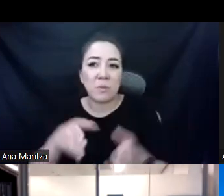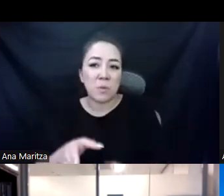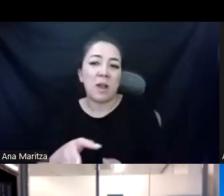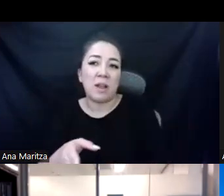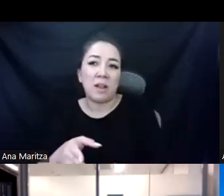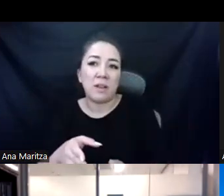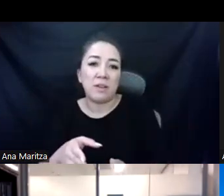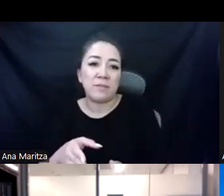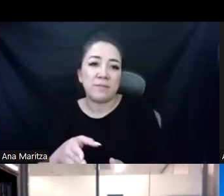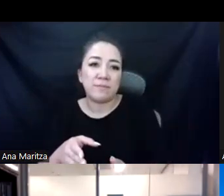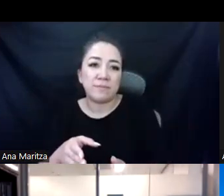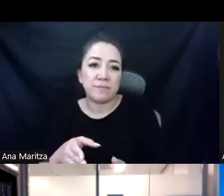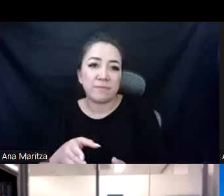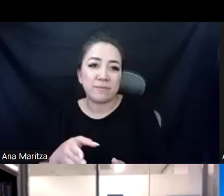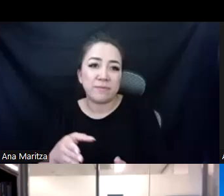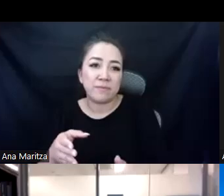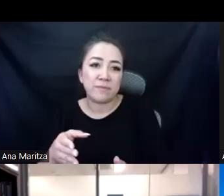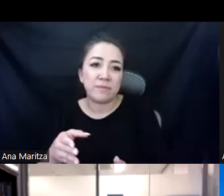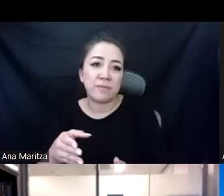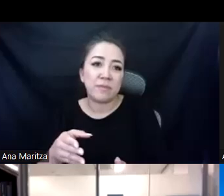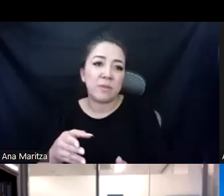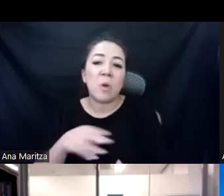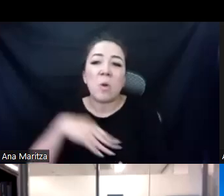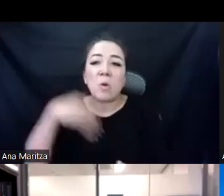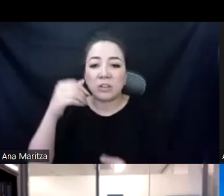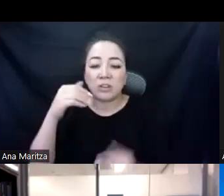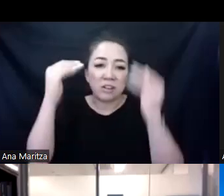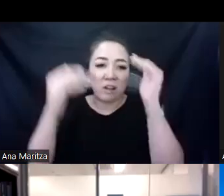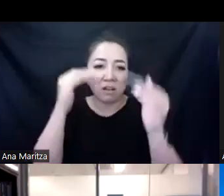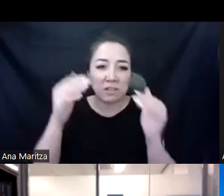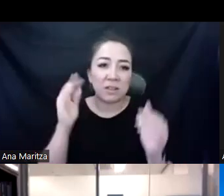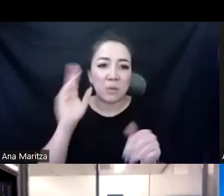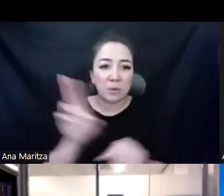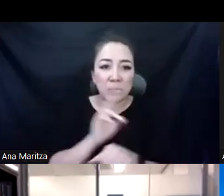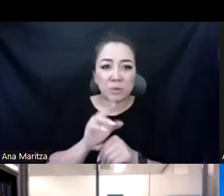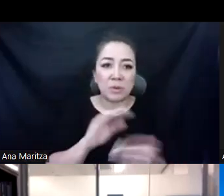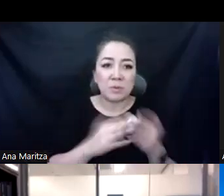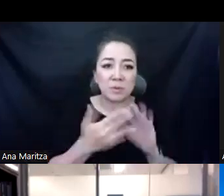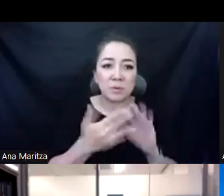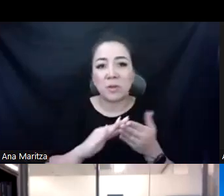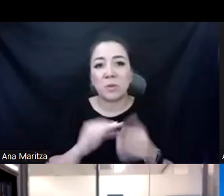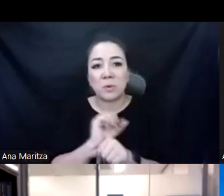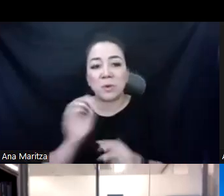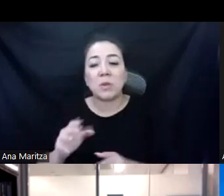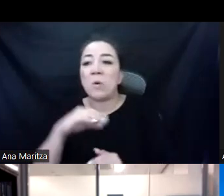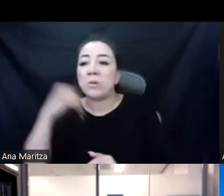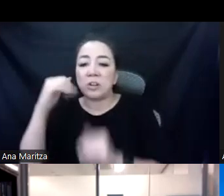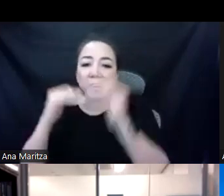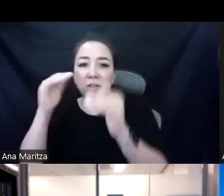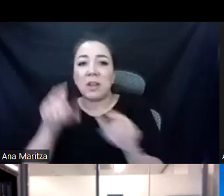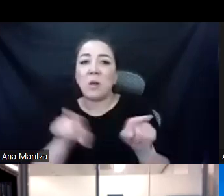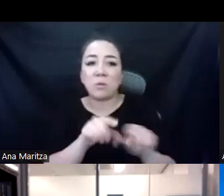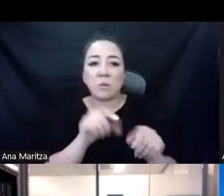know, call out, you know, individual older adults that would use community health work, older adults and their families, but also individuals